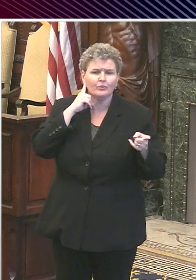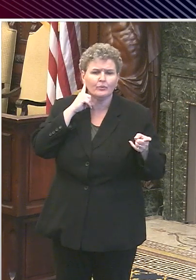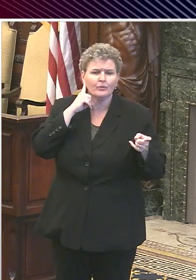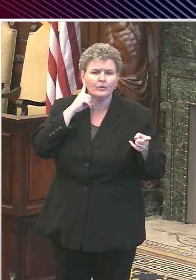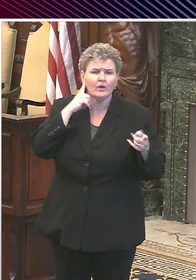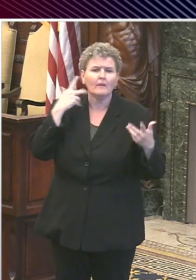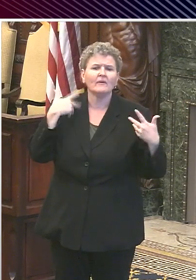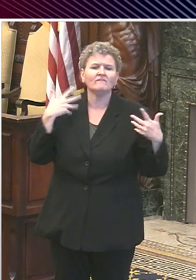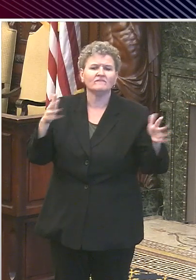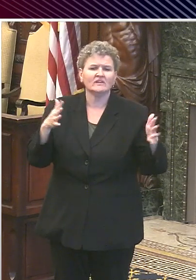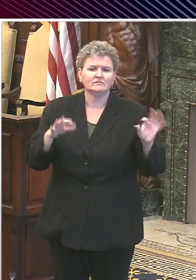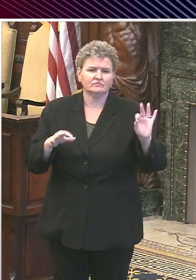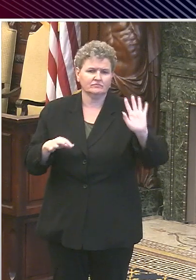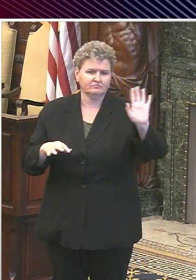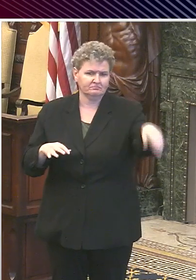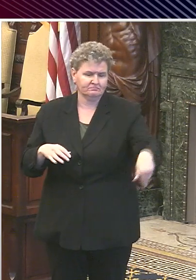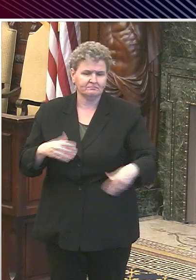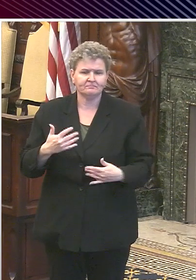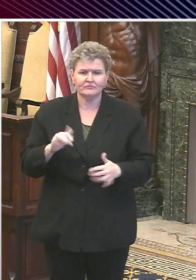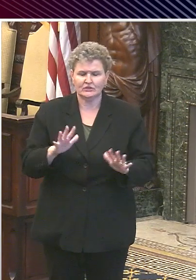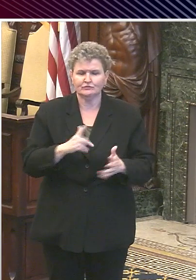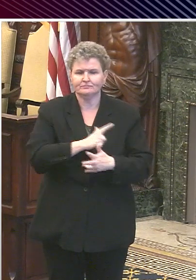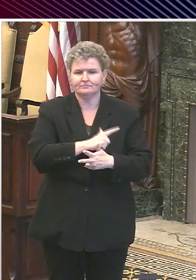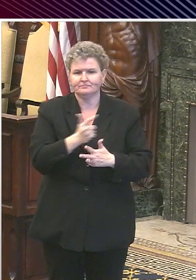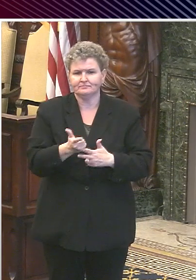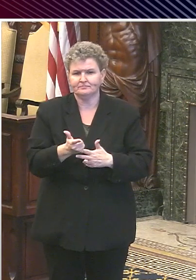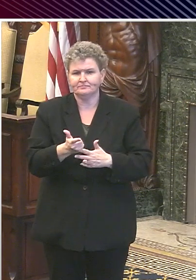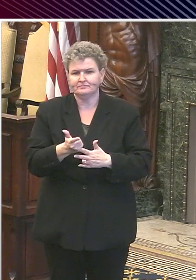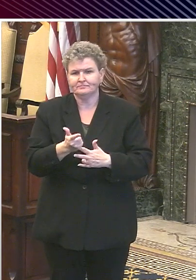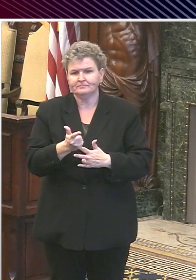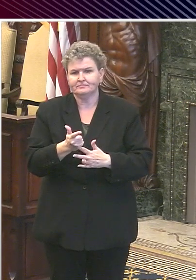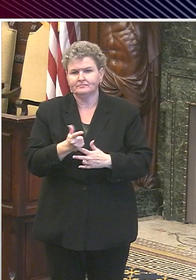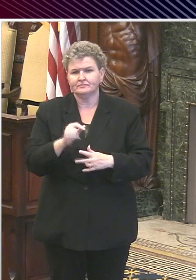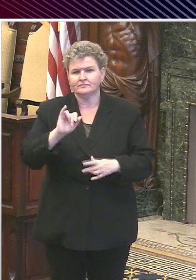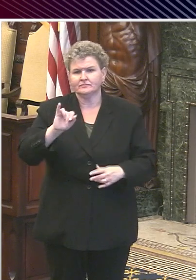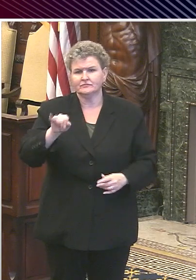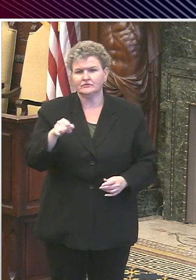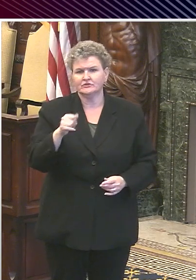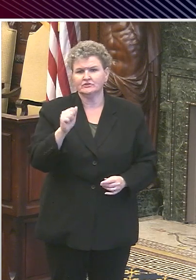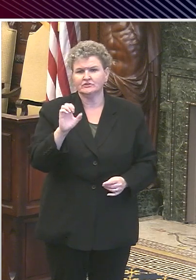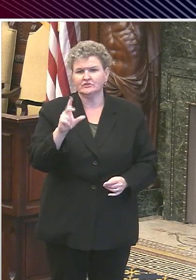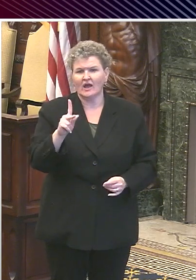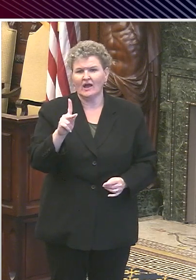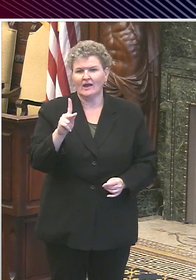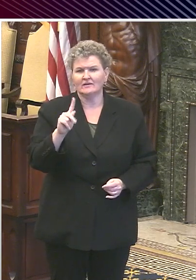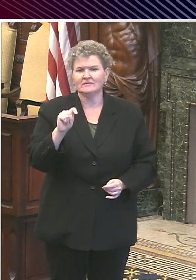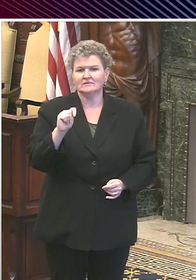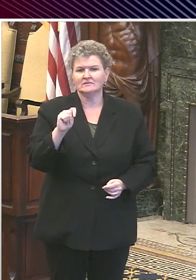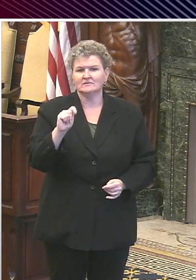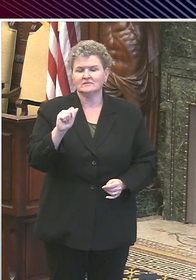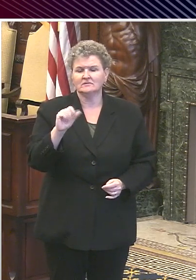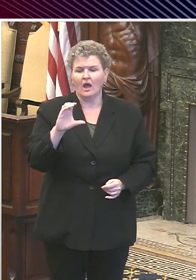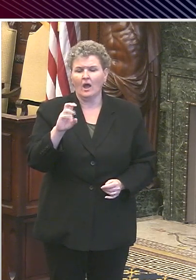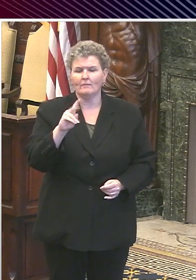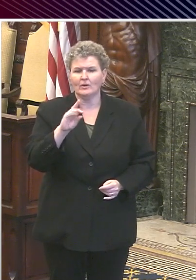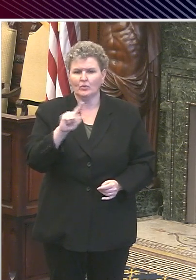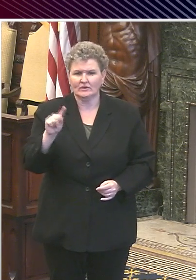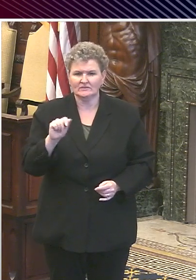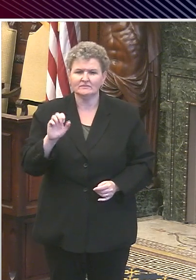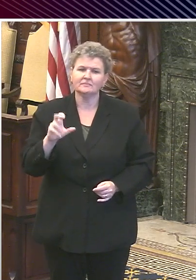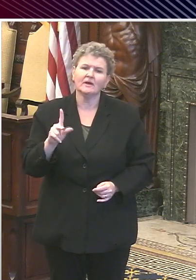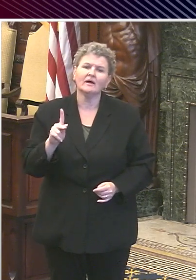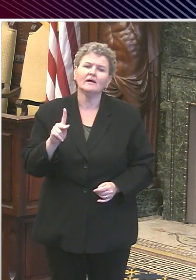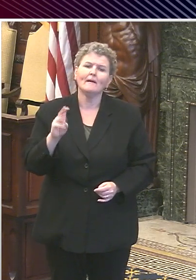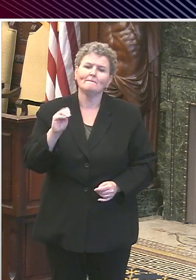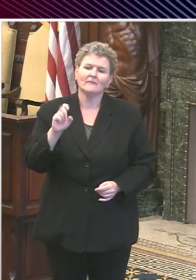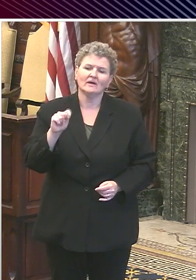Thank you. Okay, great. Thank you. And let's go now to Jack Tomzik of Metro. Hi, this is